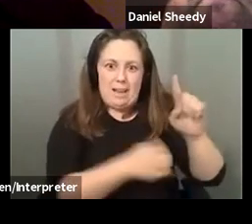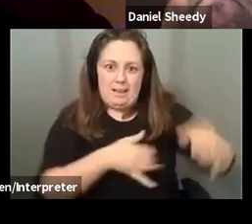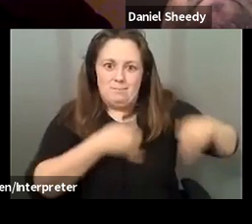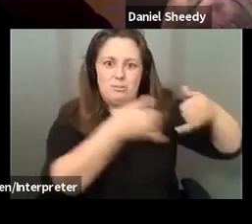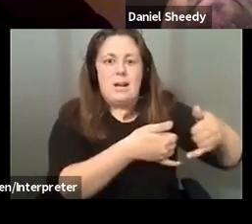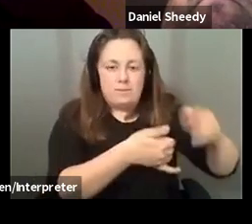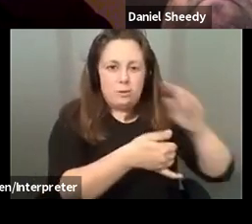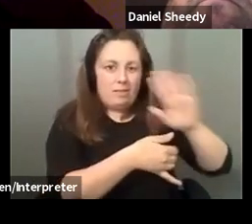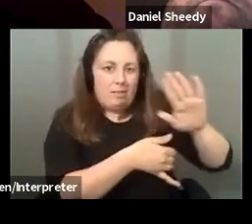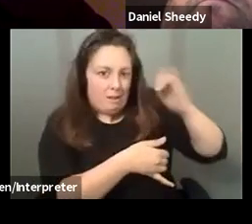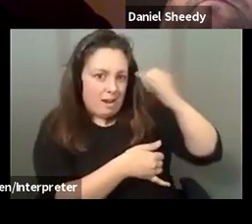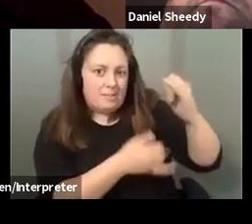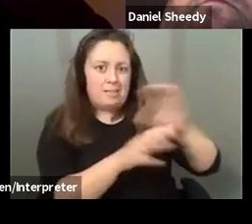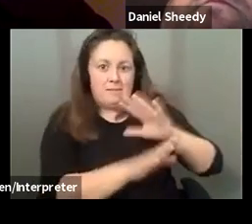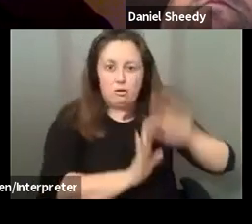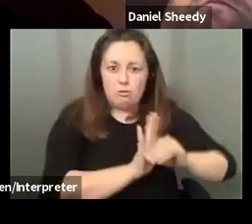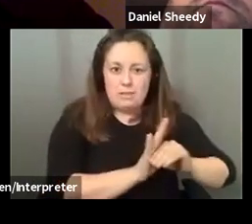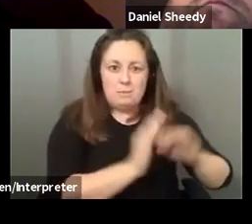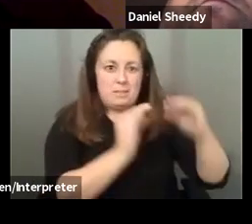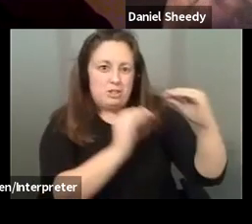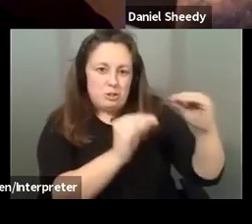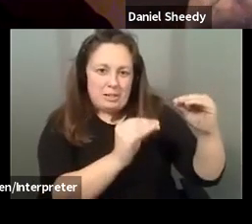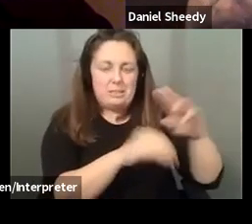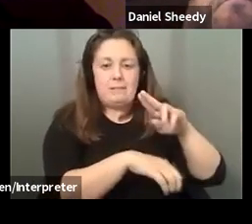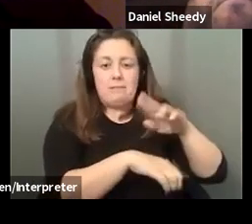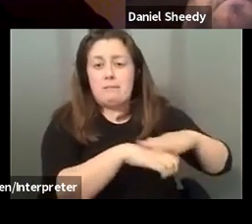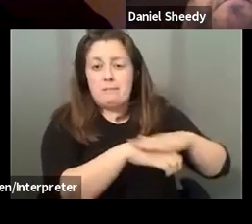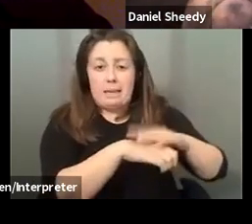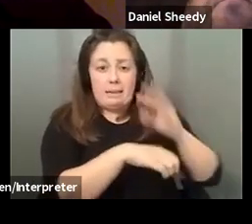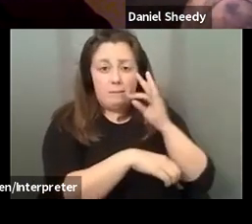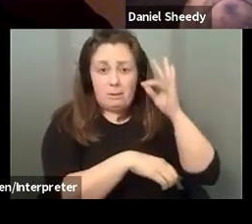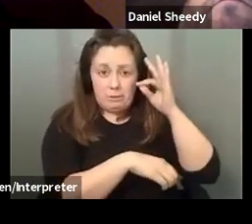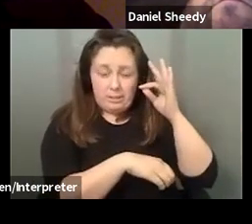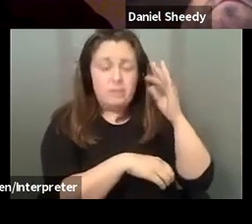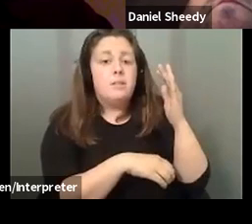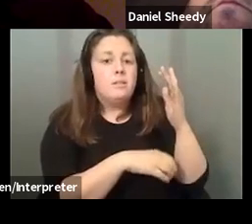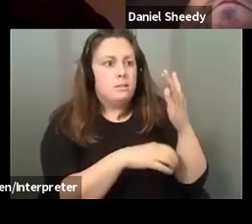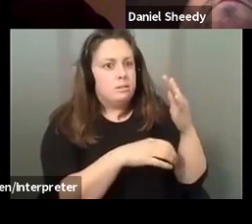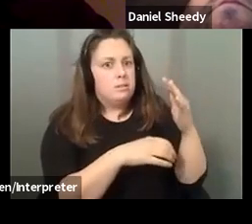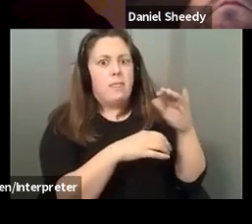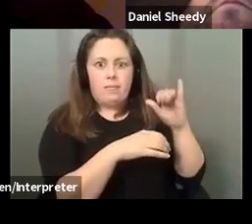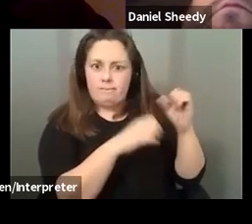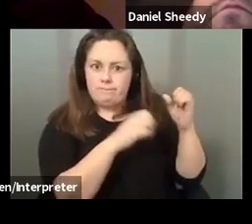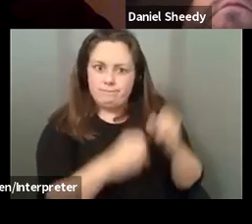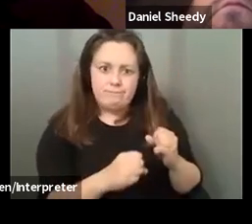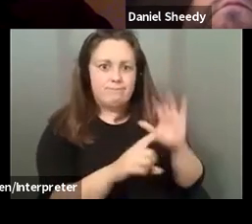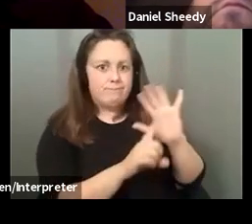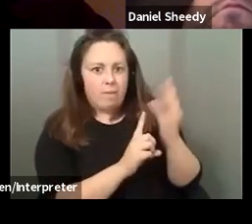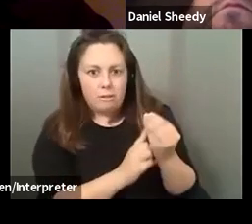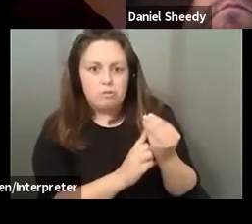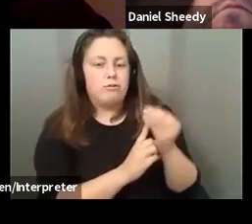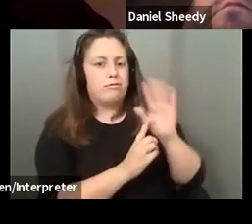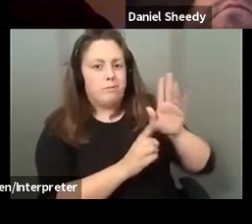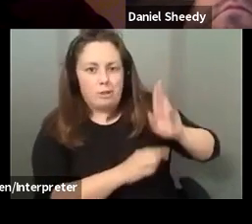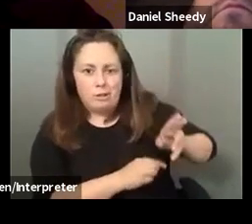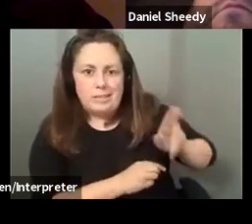curriculum and instruction and Native American in that area, which is a very populated area and has a history of Native American history.